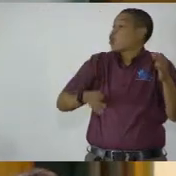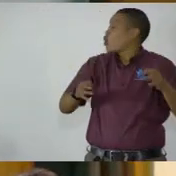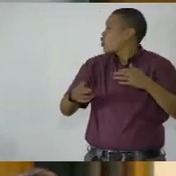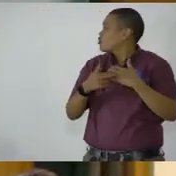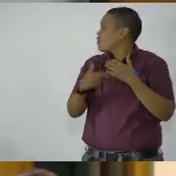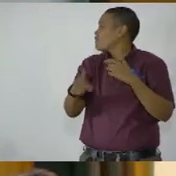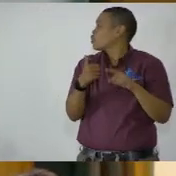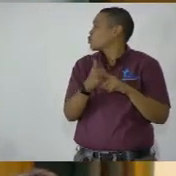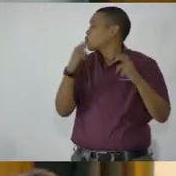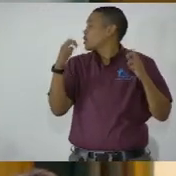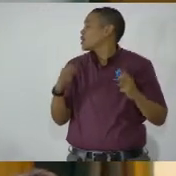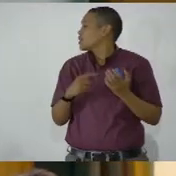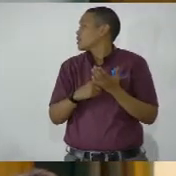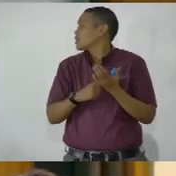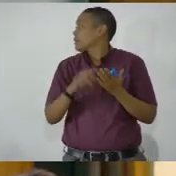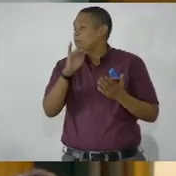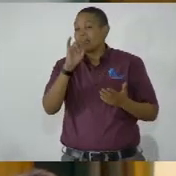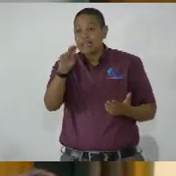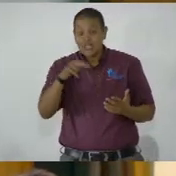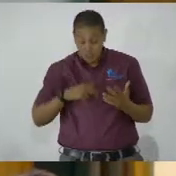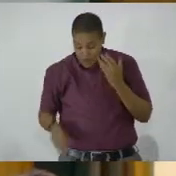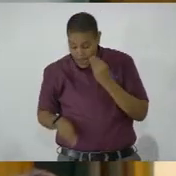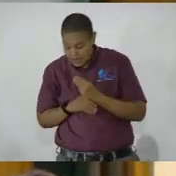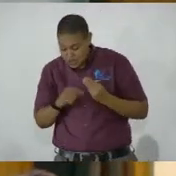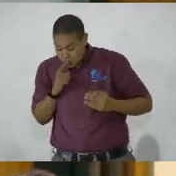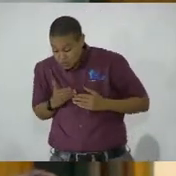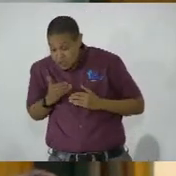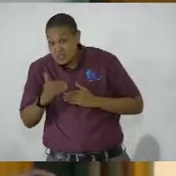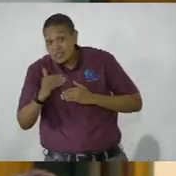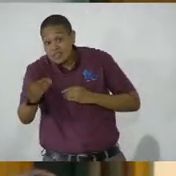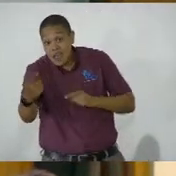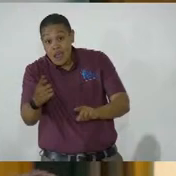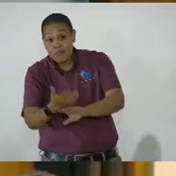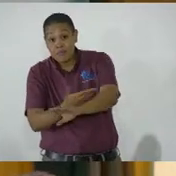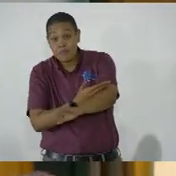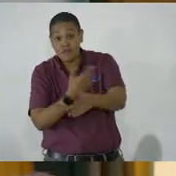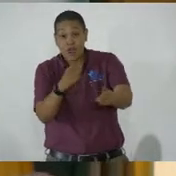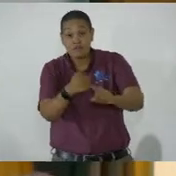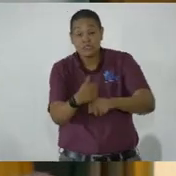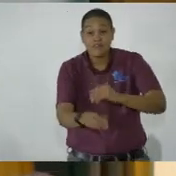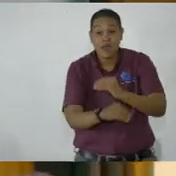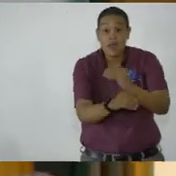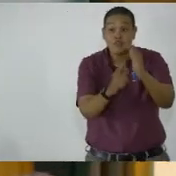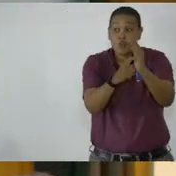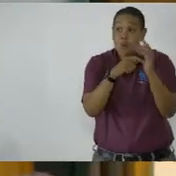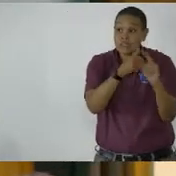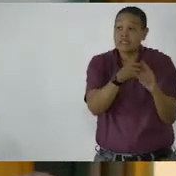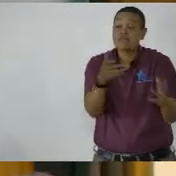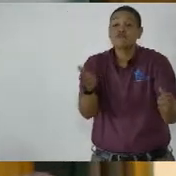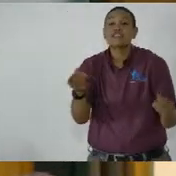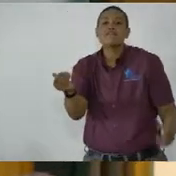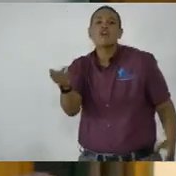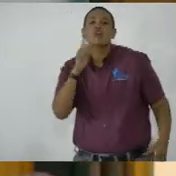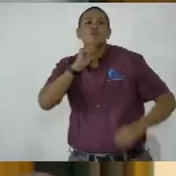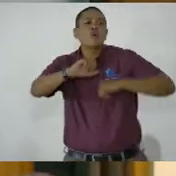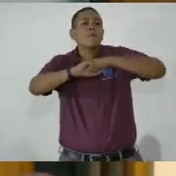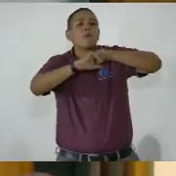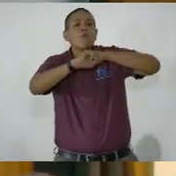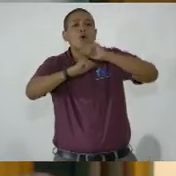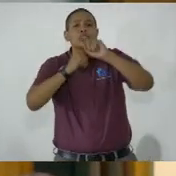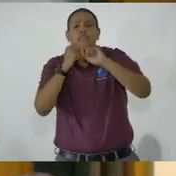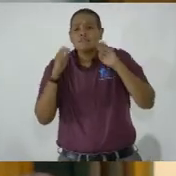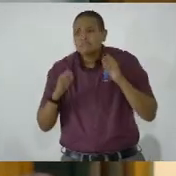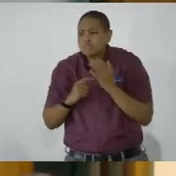to mediation. We have also gone a step further, Madam Speaker, and have requested and received funds to promote